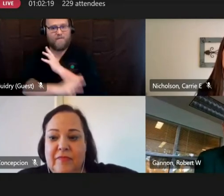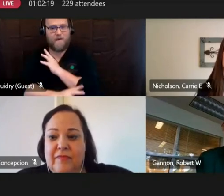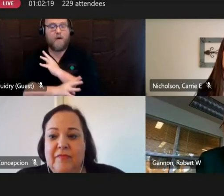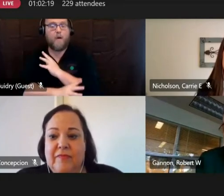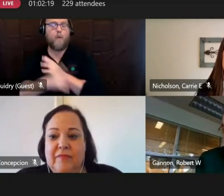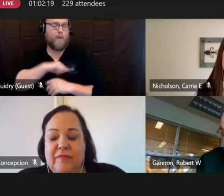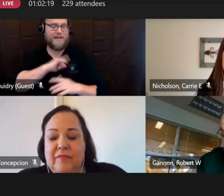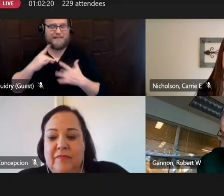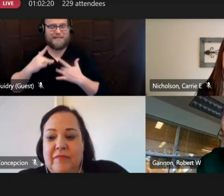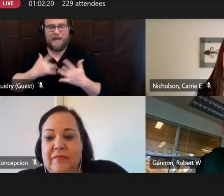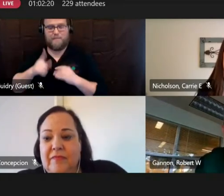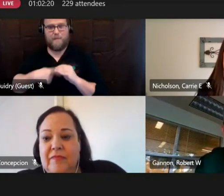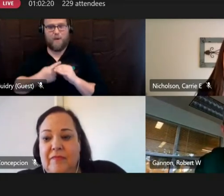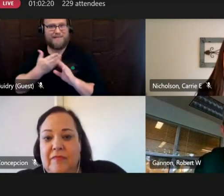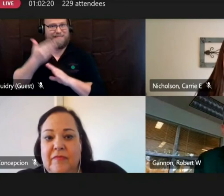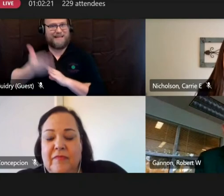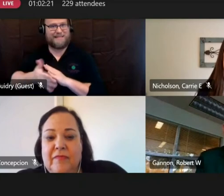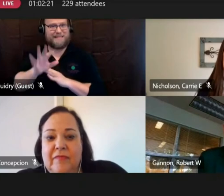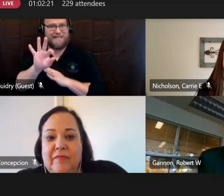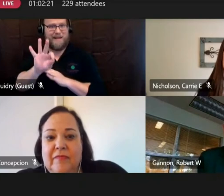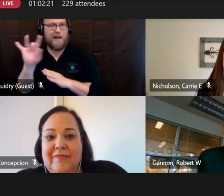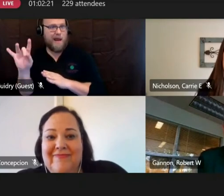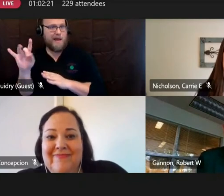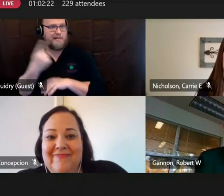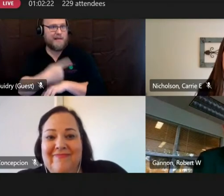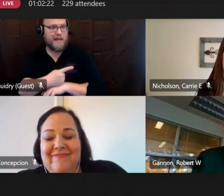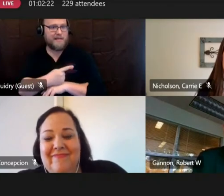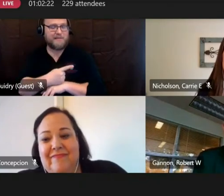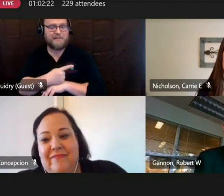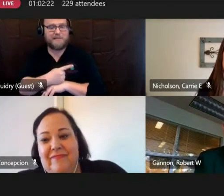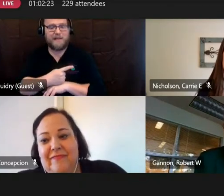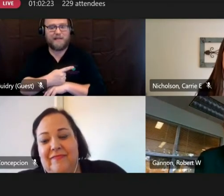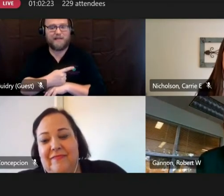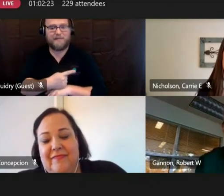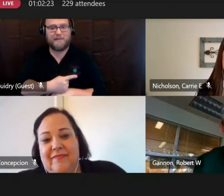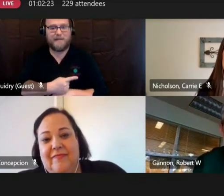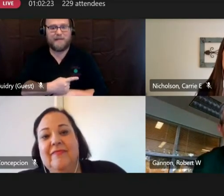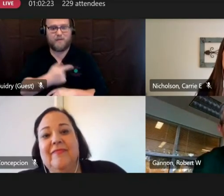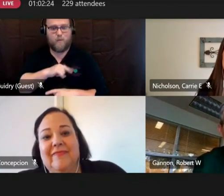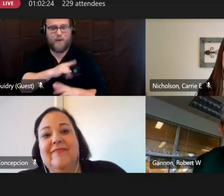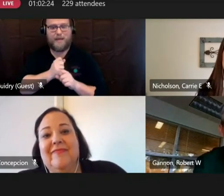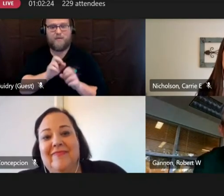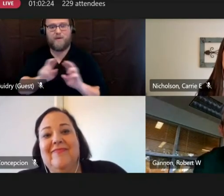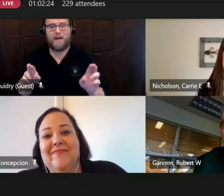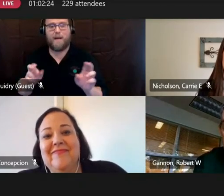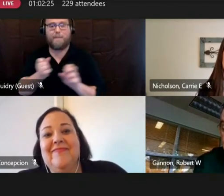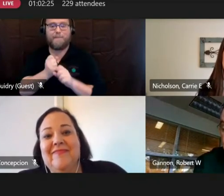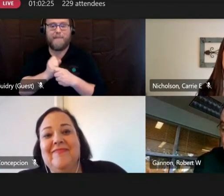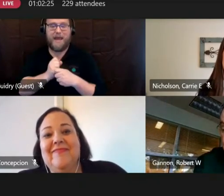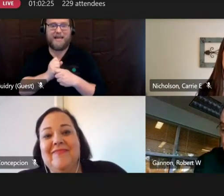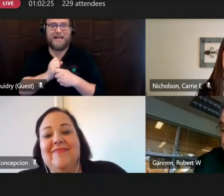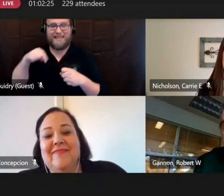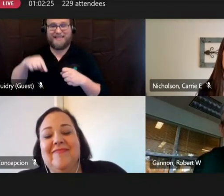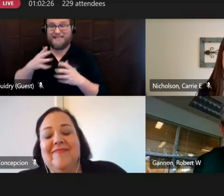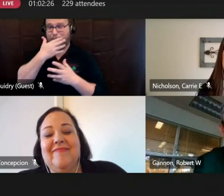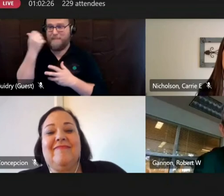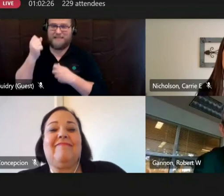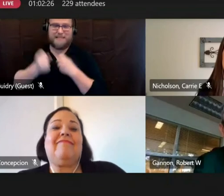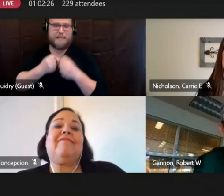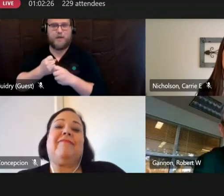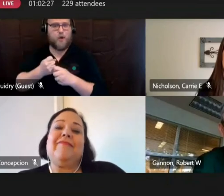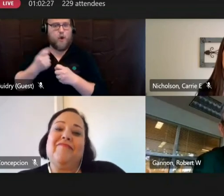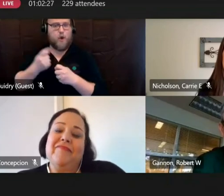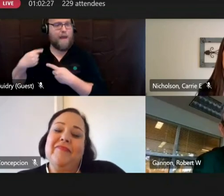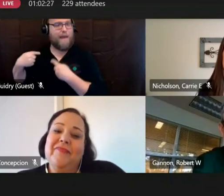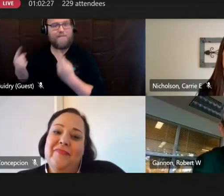we hope you will join us in this journey and make it the best year ever. So I just want to close again by saying